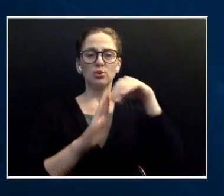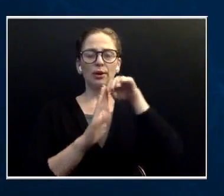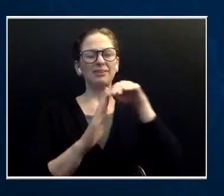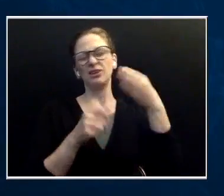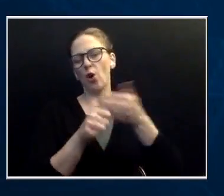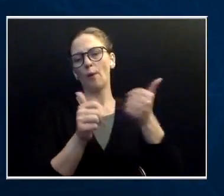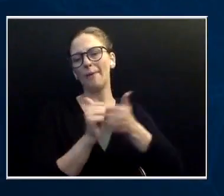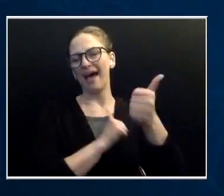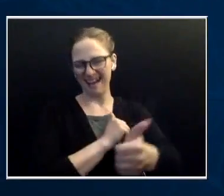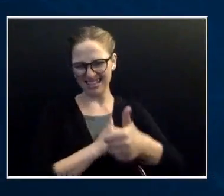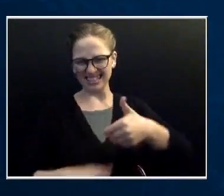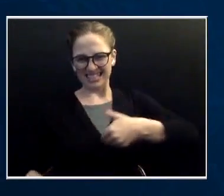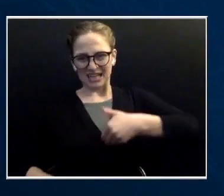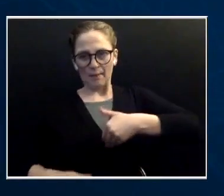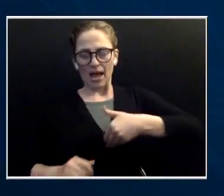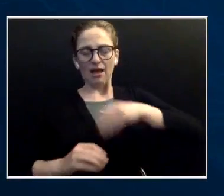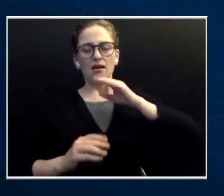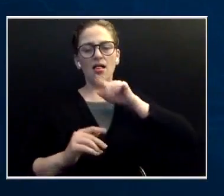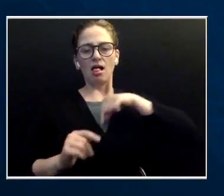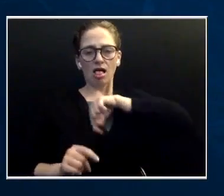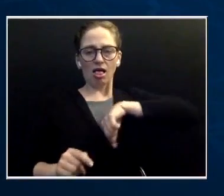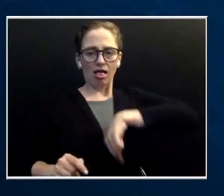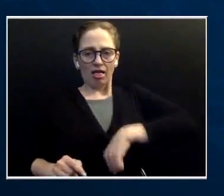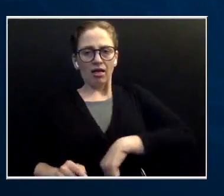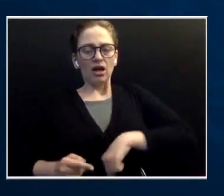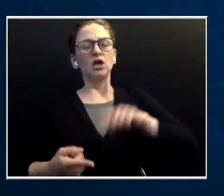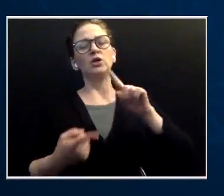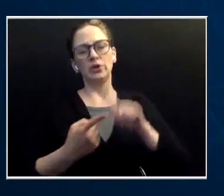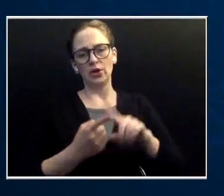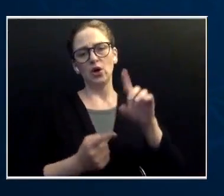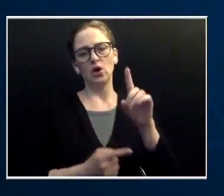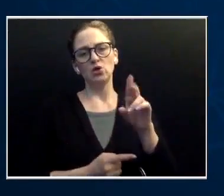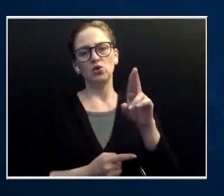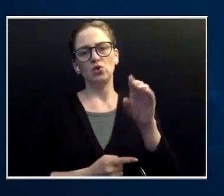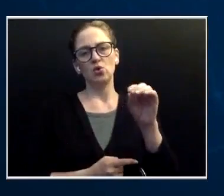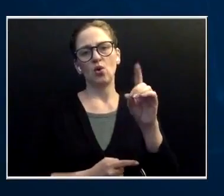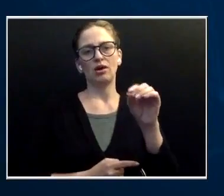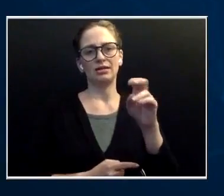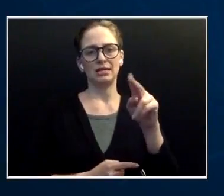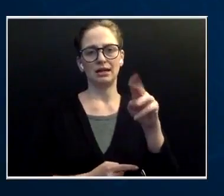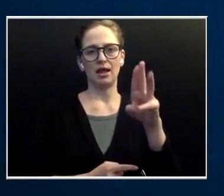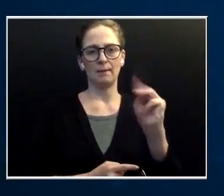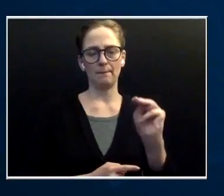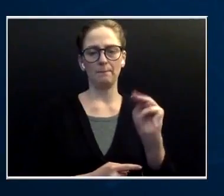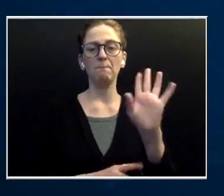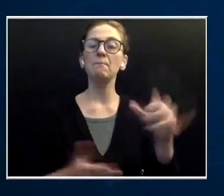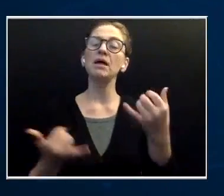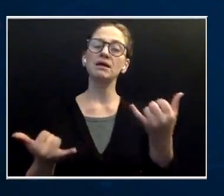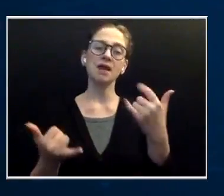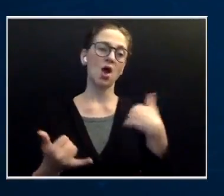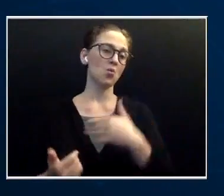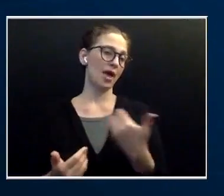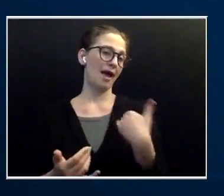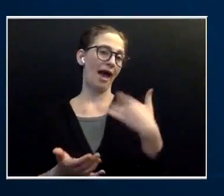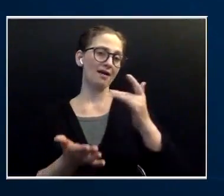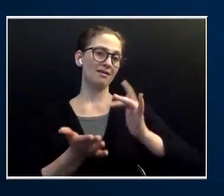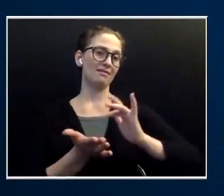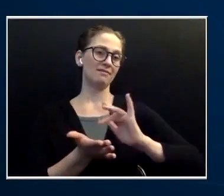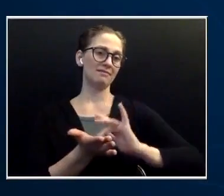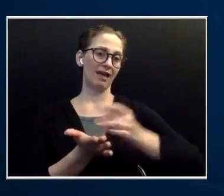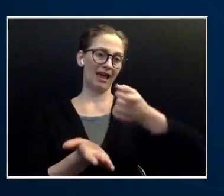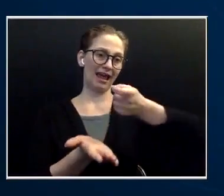the duodenum, which is the first part of the small bowel. And nowadays we have capsules for for fecal transplant as well. That is approved by the FDA